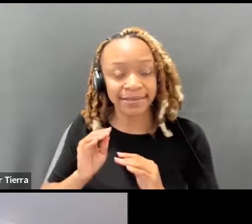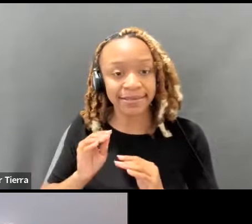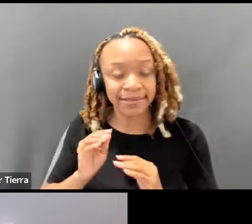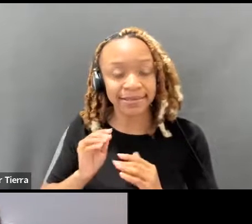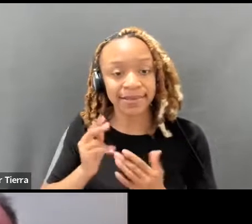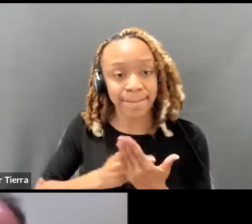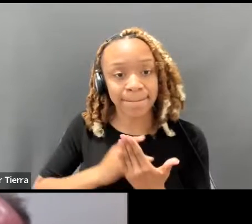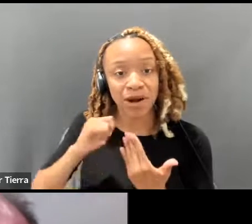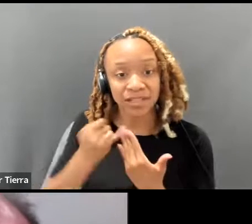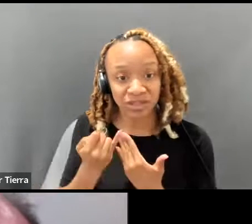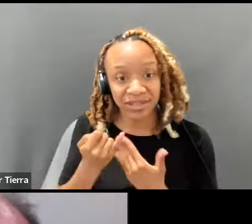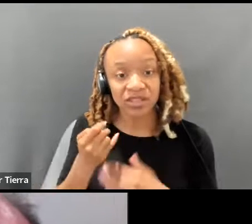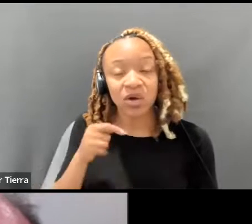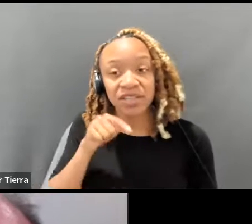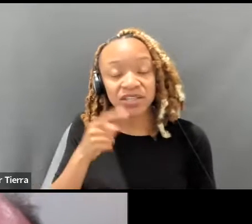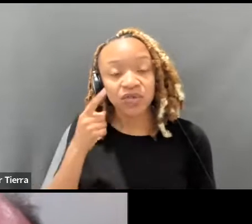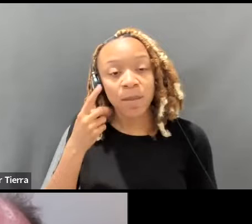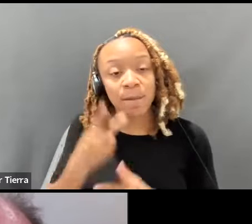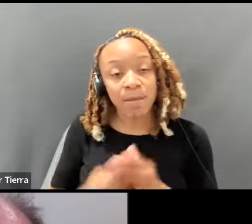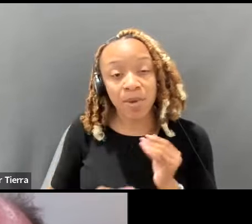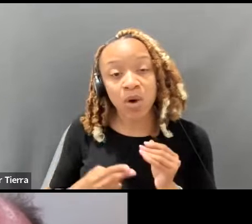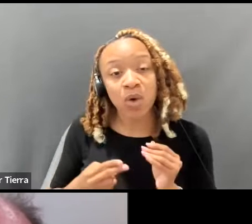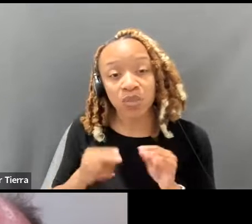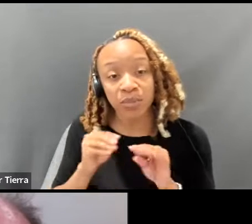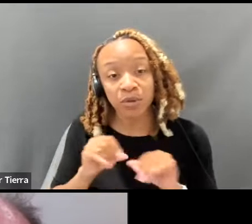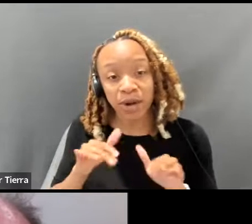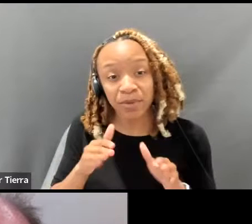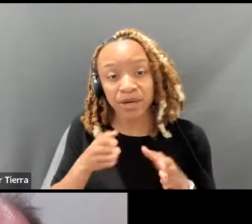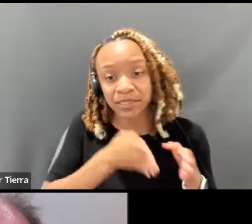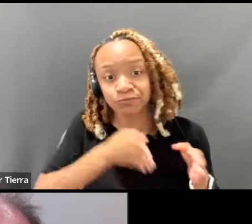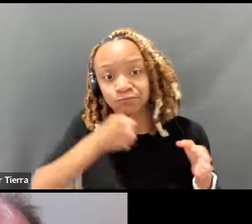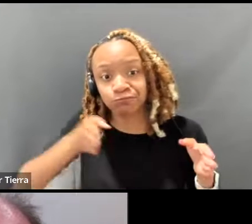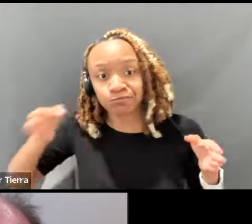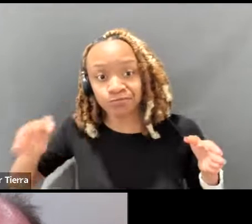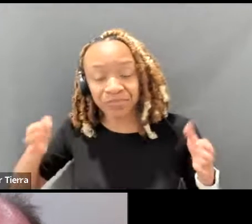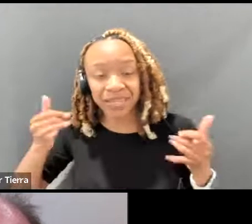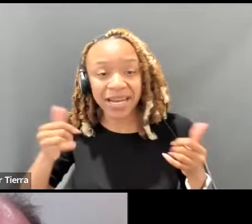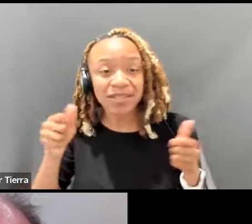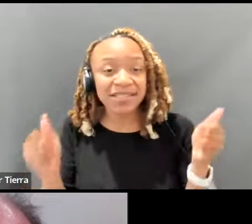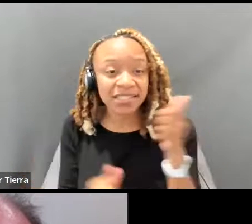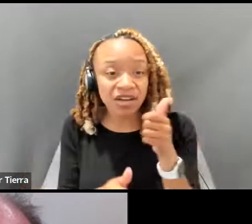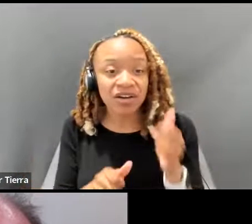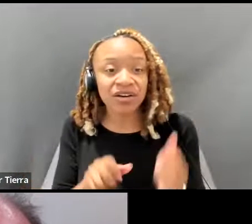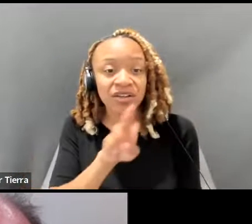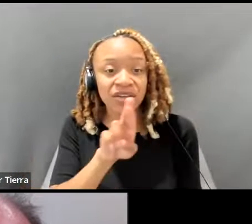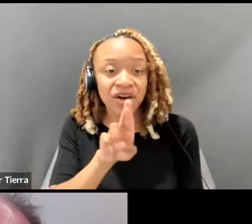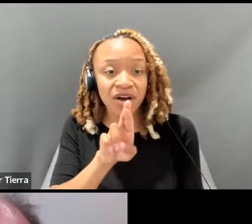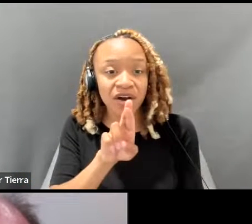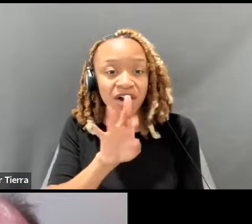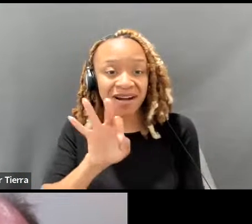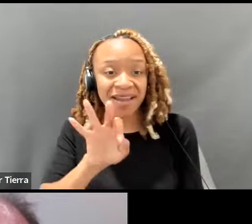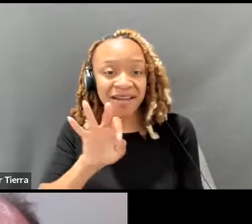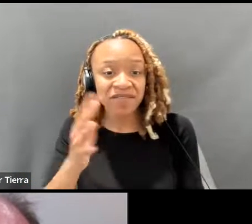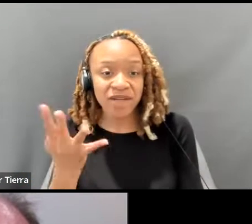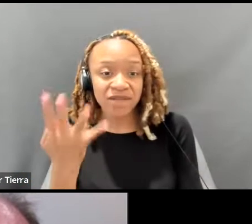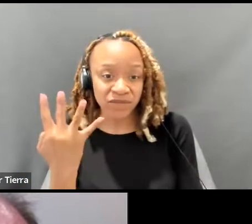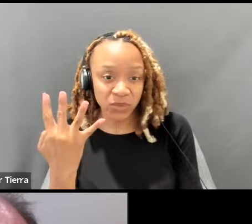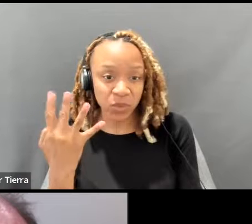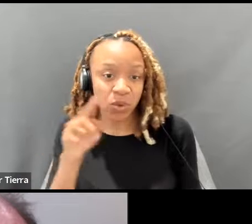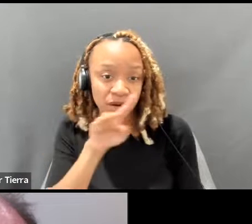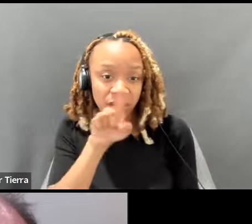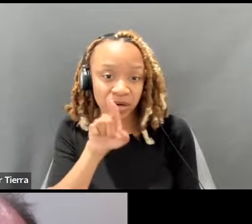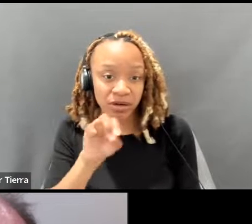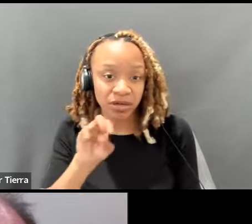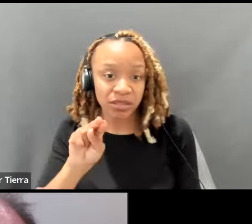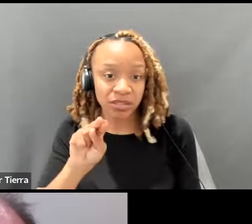properties a few doors down from each other. This is now under the RF4 4 zoning, that he